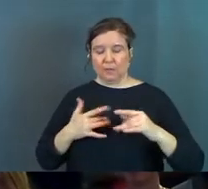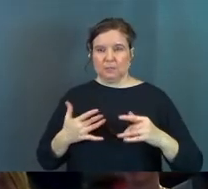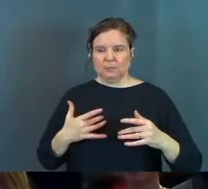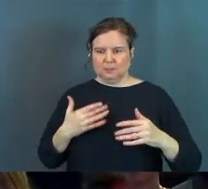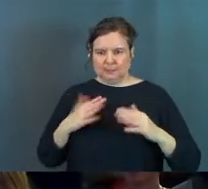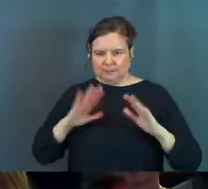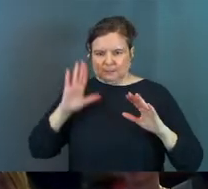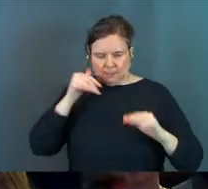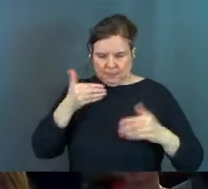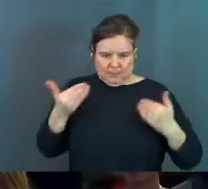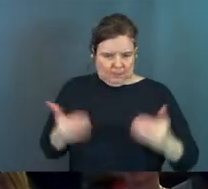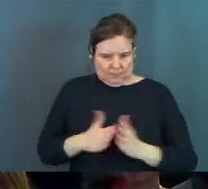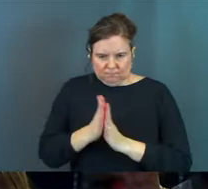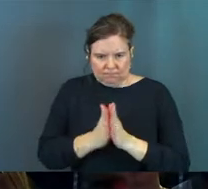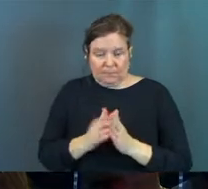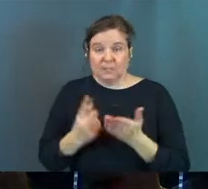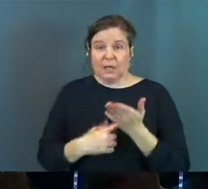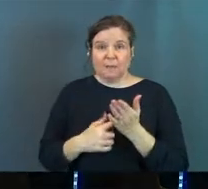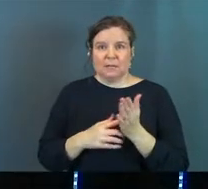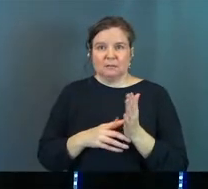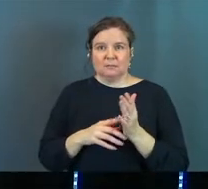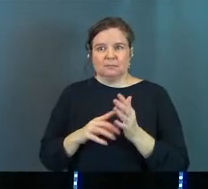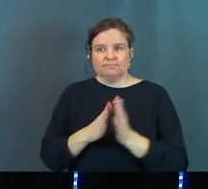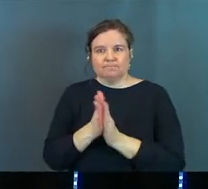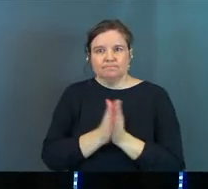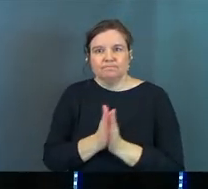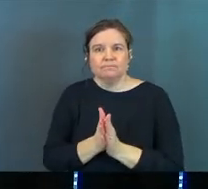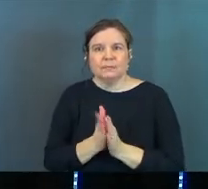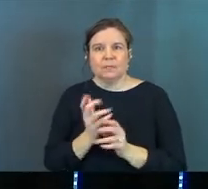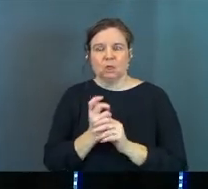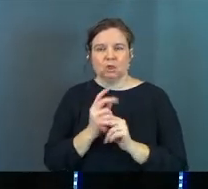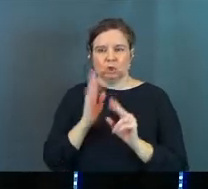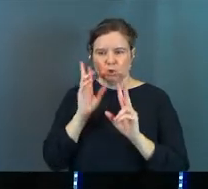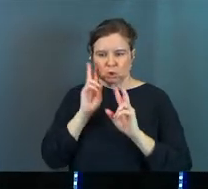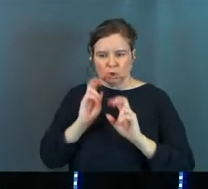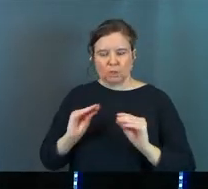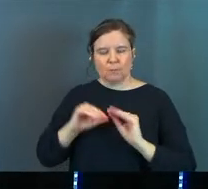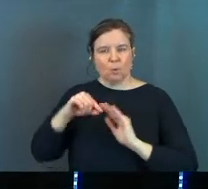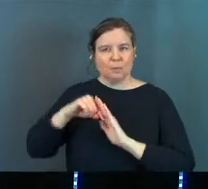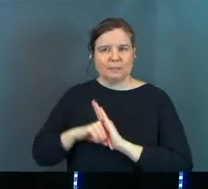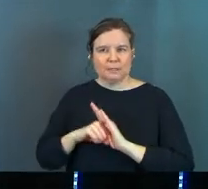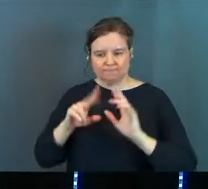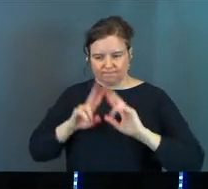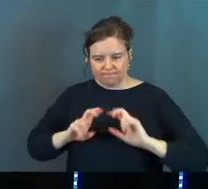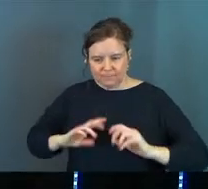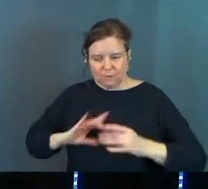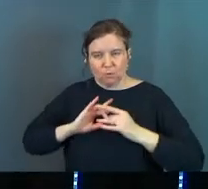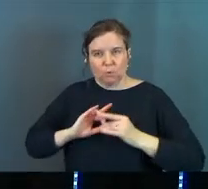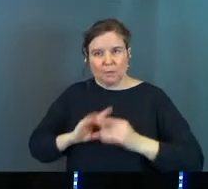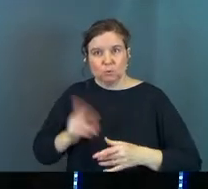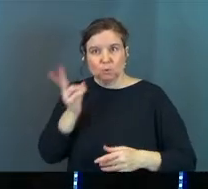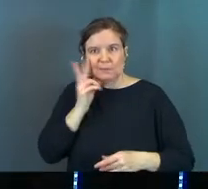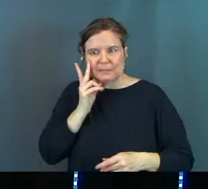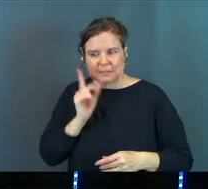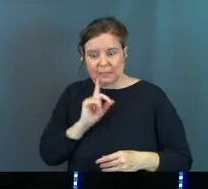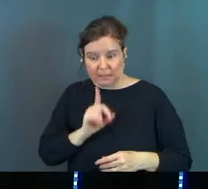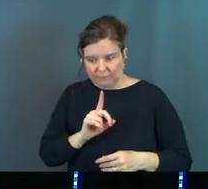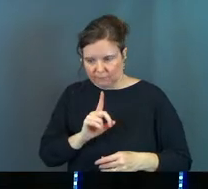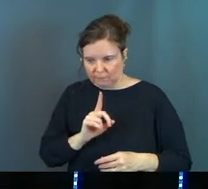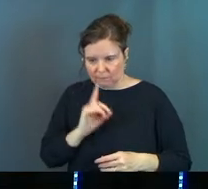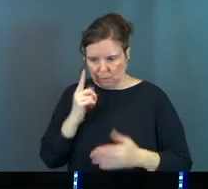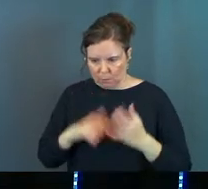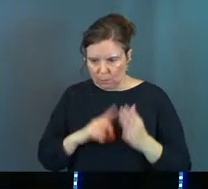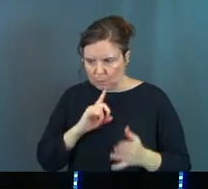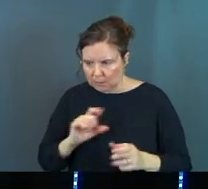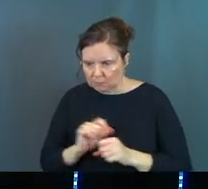moving. Sometimes doubt is the instigator that gets you looking a little bit deeper into the relationship to see if it is